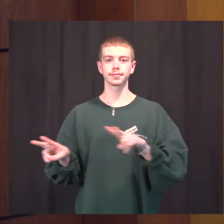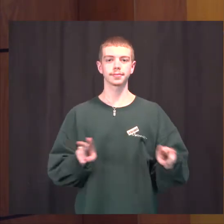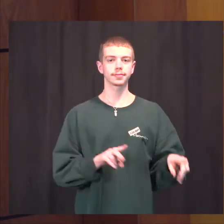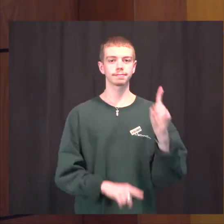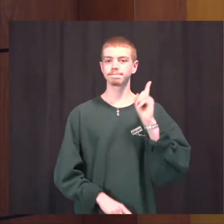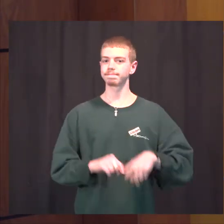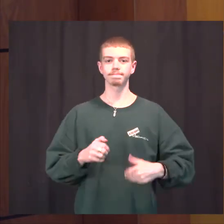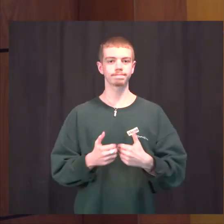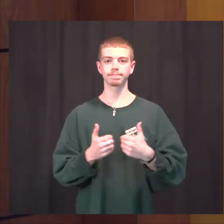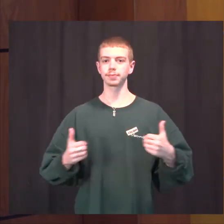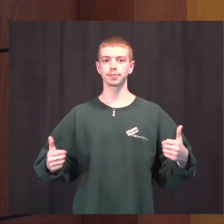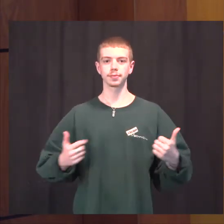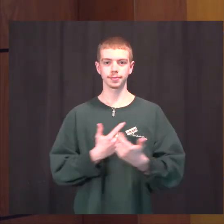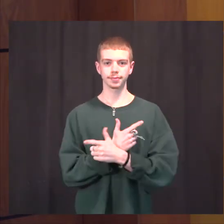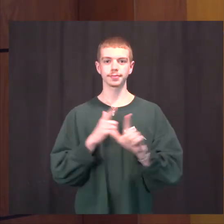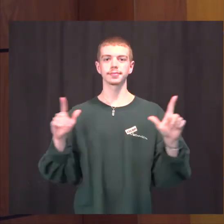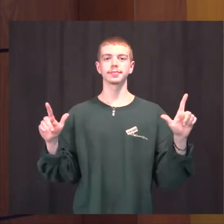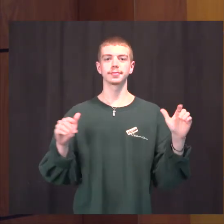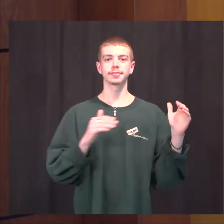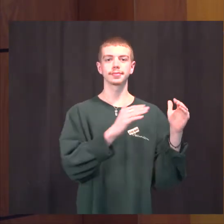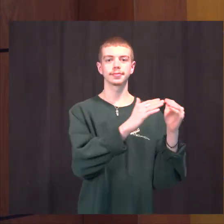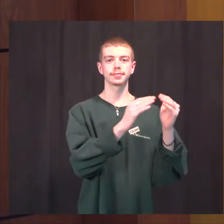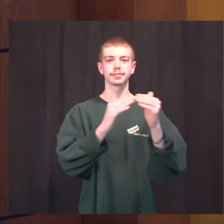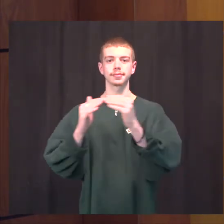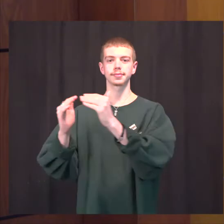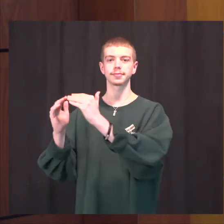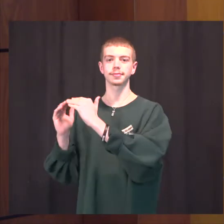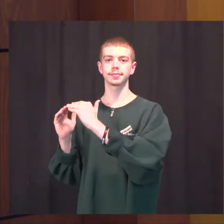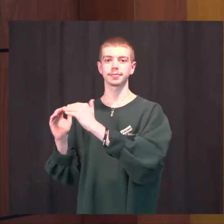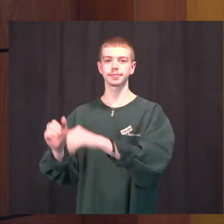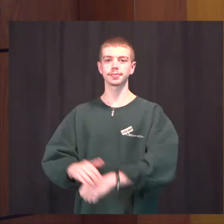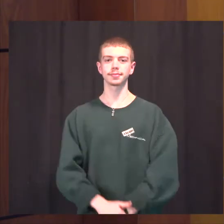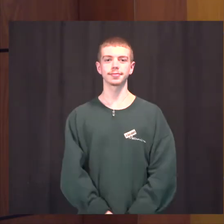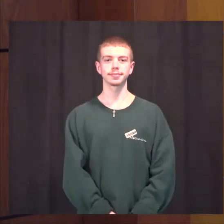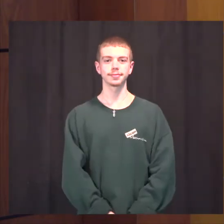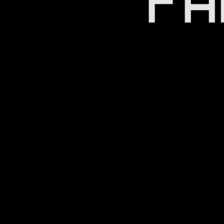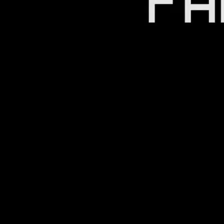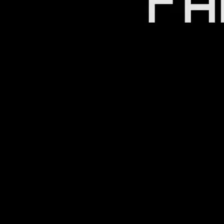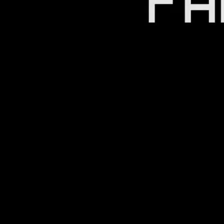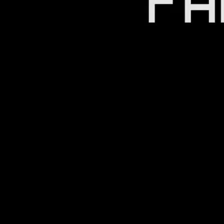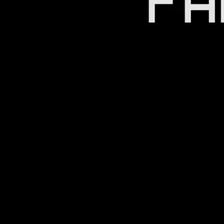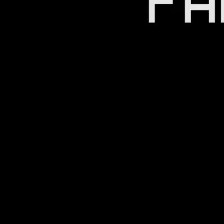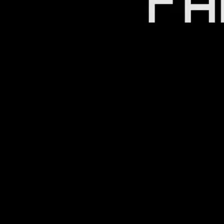God, indivisible, with liberty and justice for all.